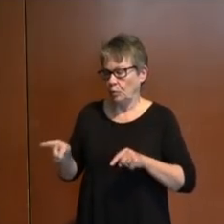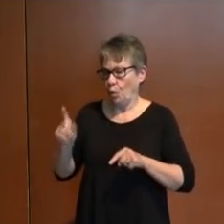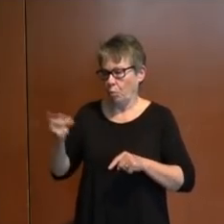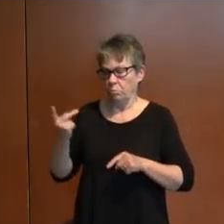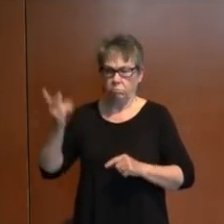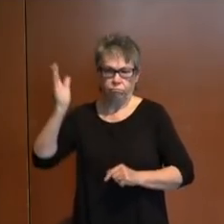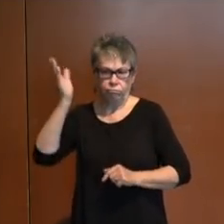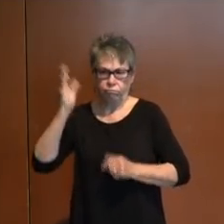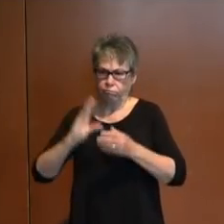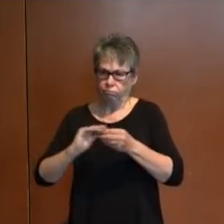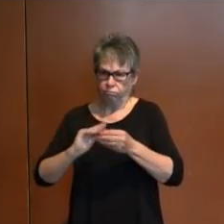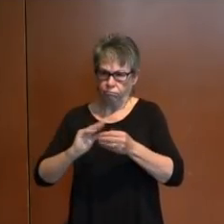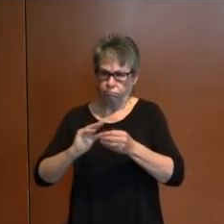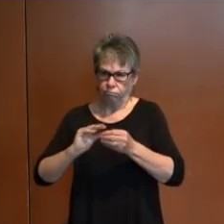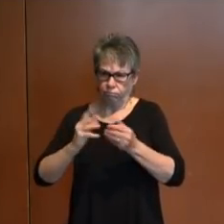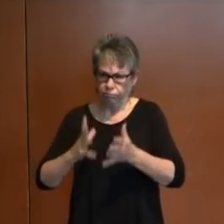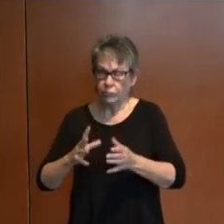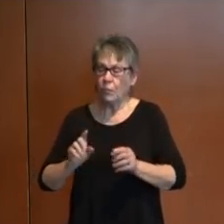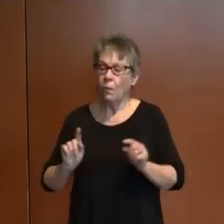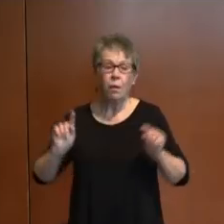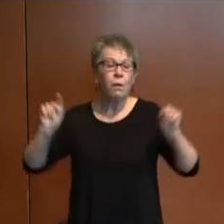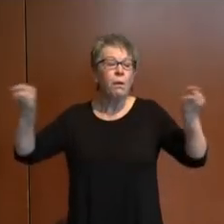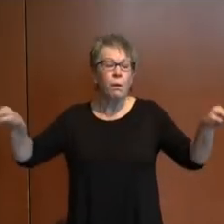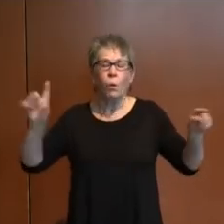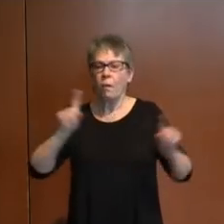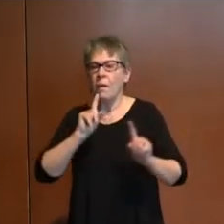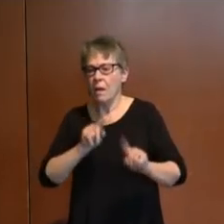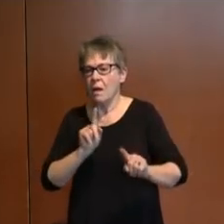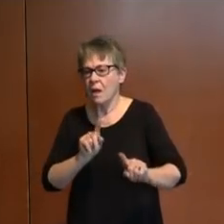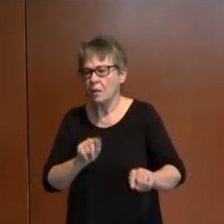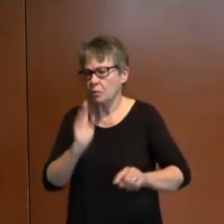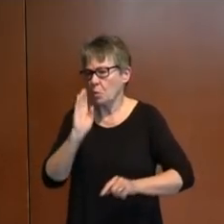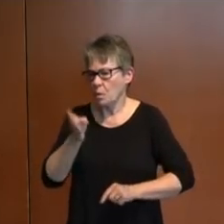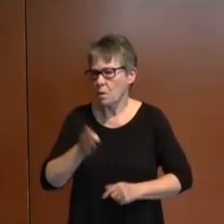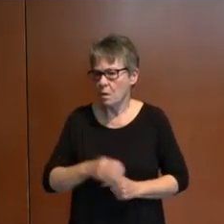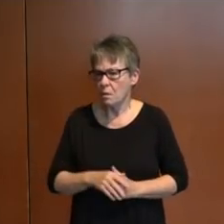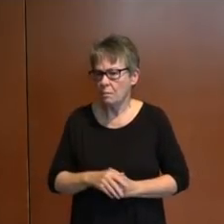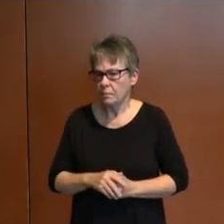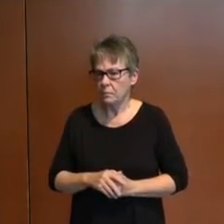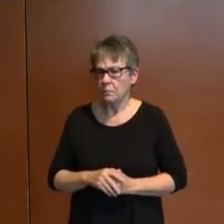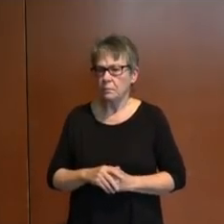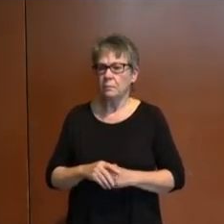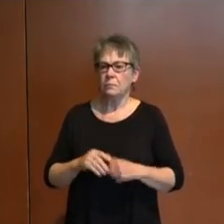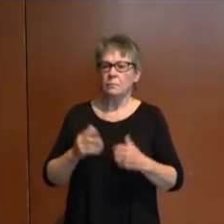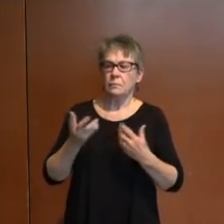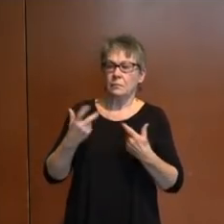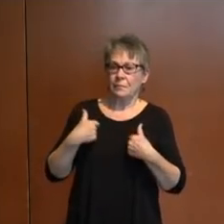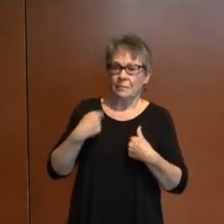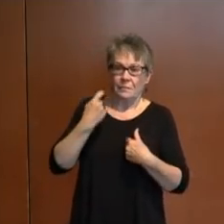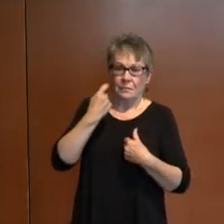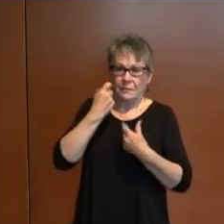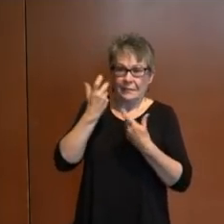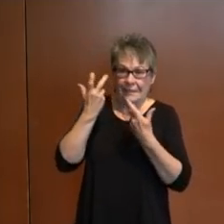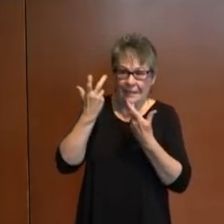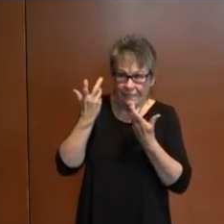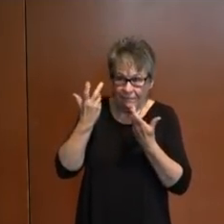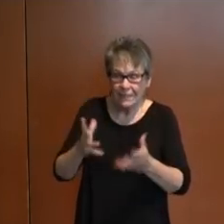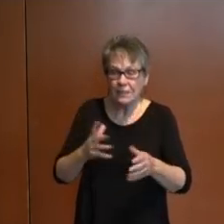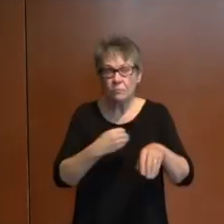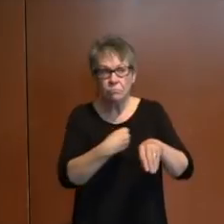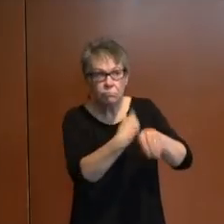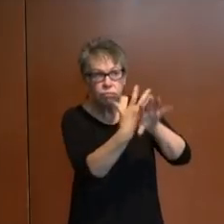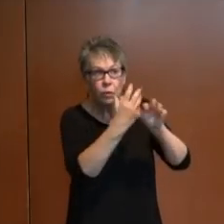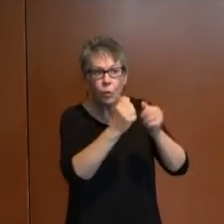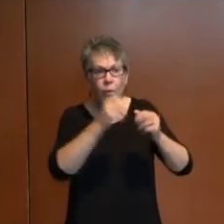just came from a video conference call with President Trump and Vice President Pence and several members of their cabinet